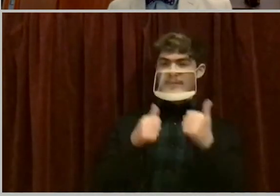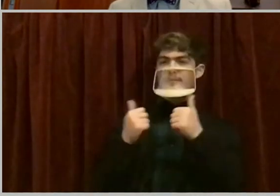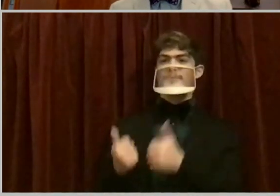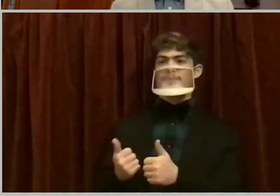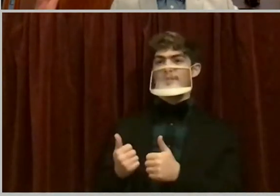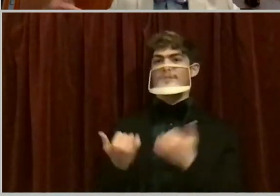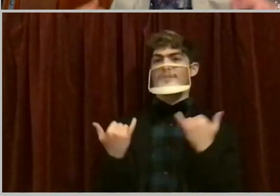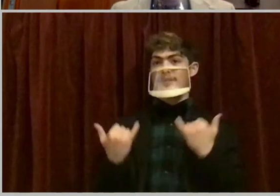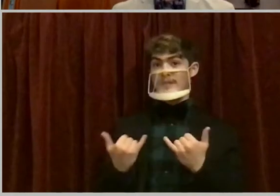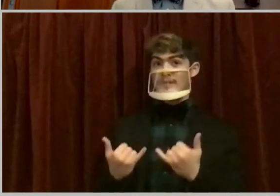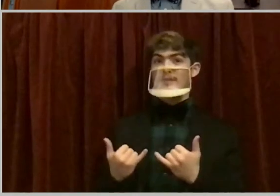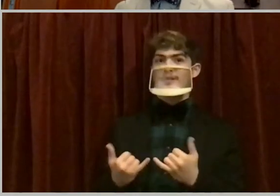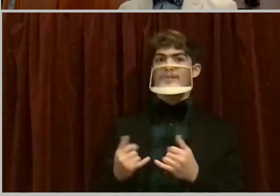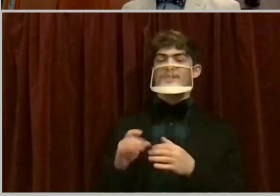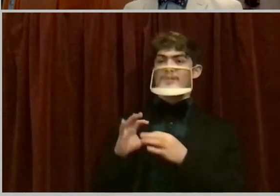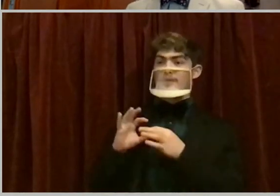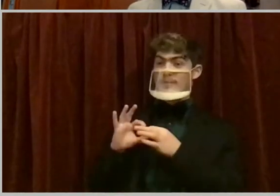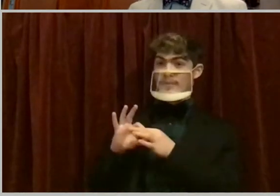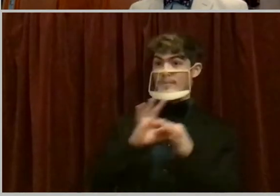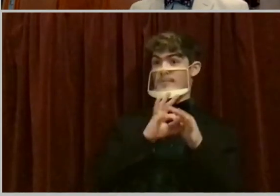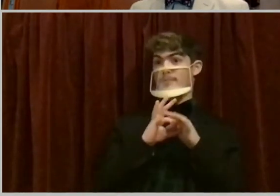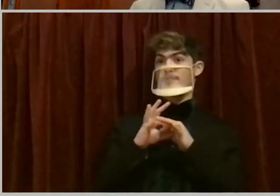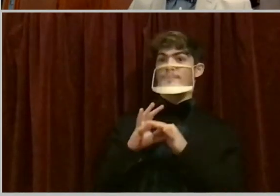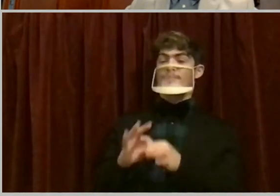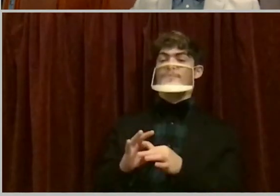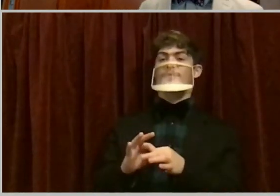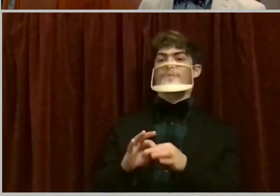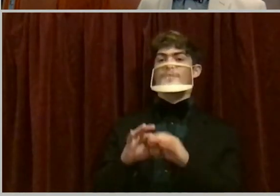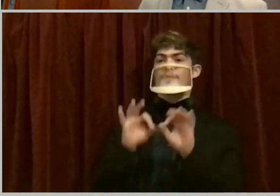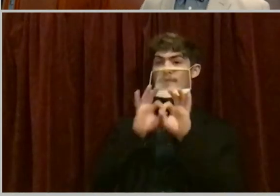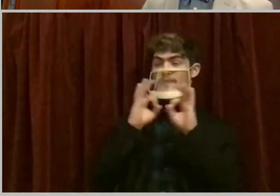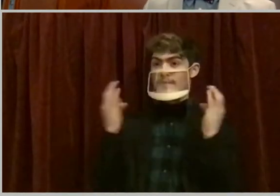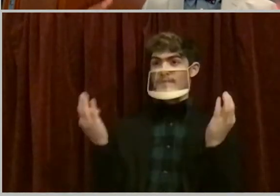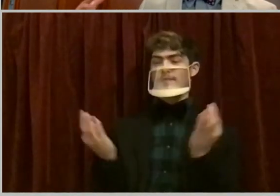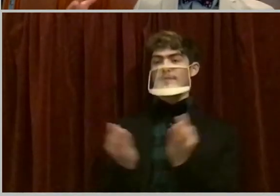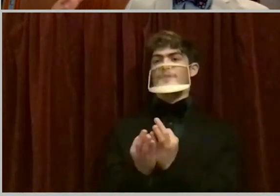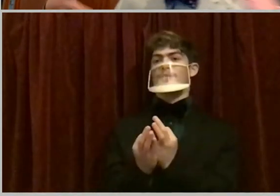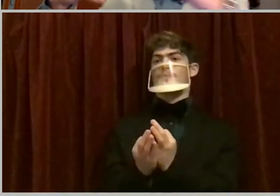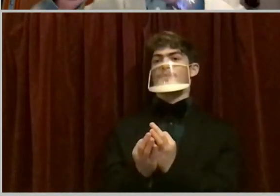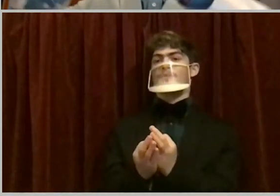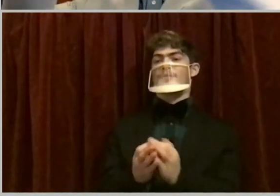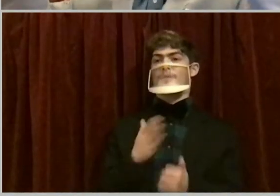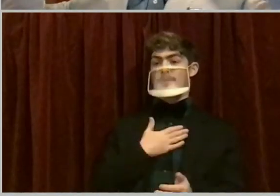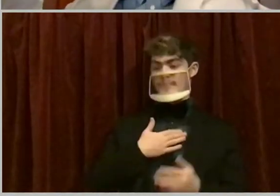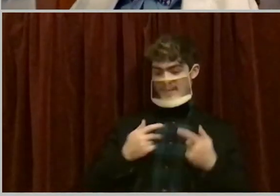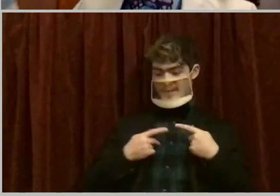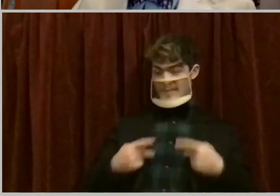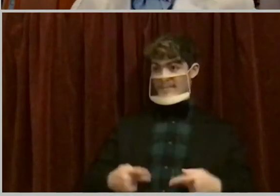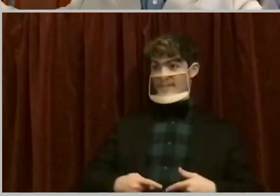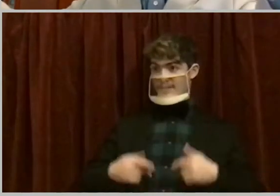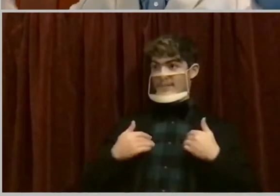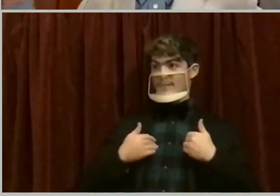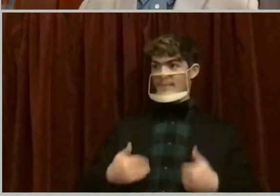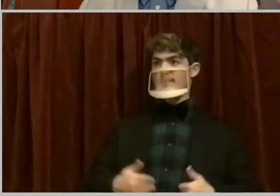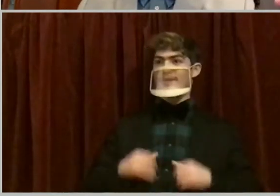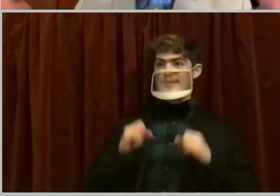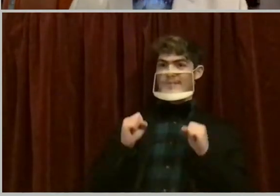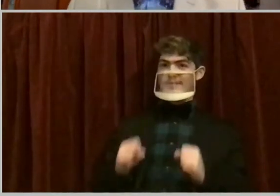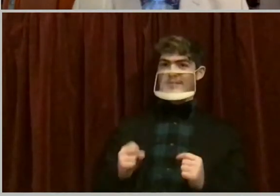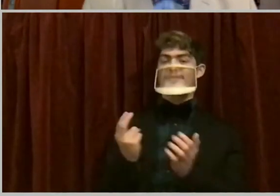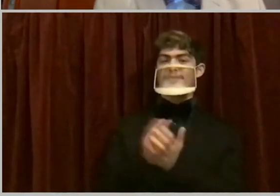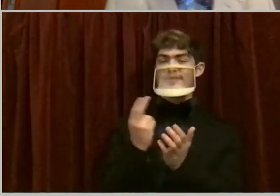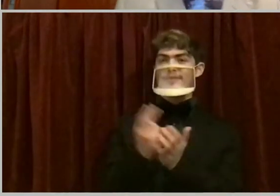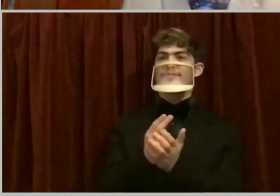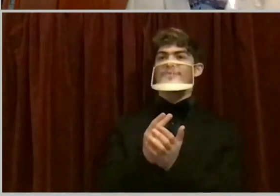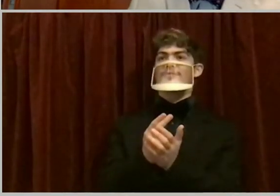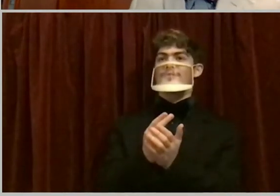part now of a physical body, to let my physical body become part of something greater than me, so